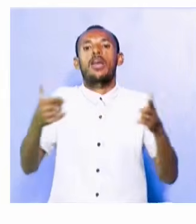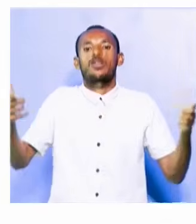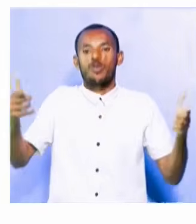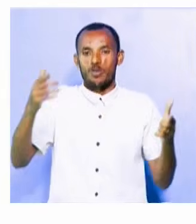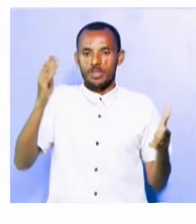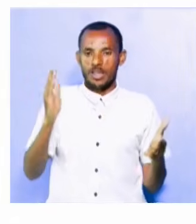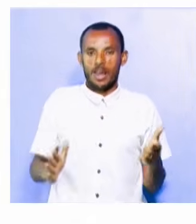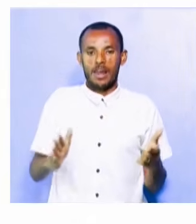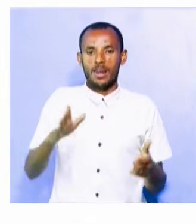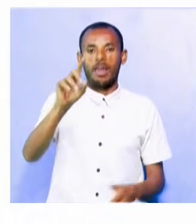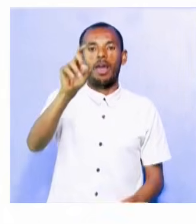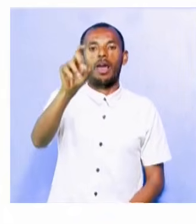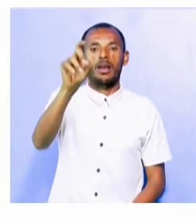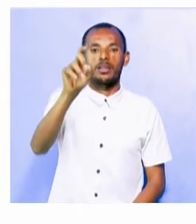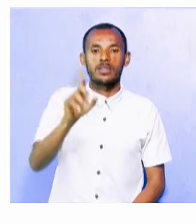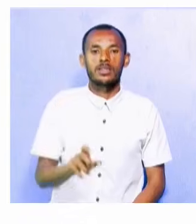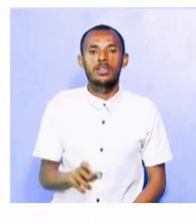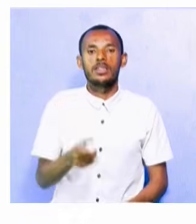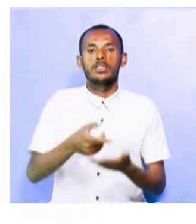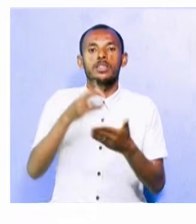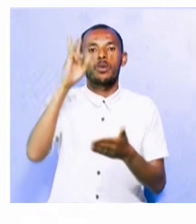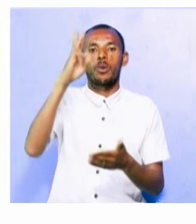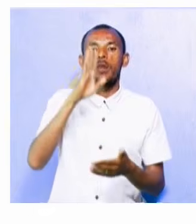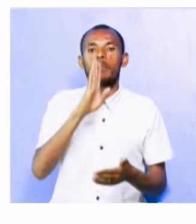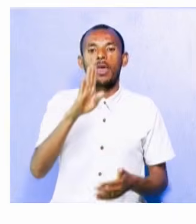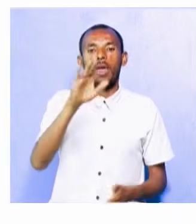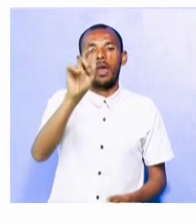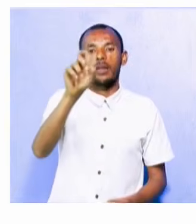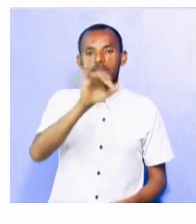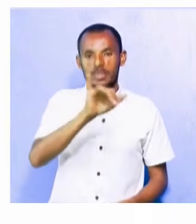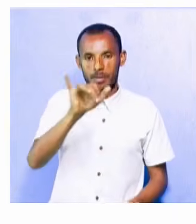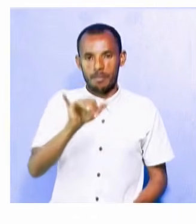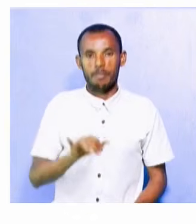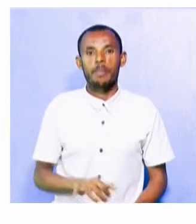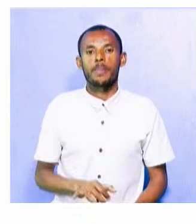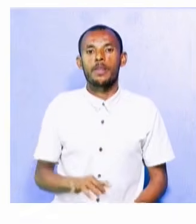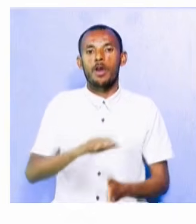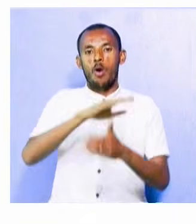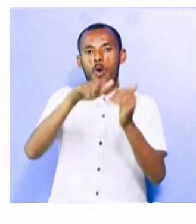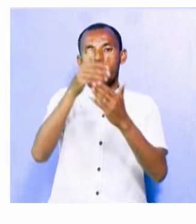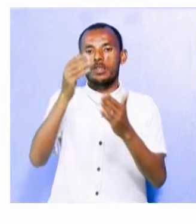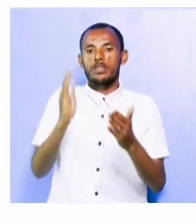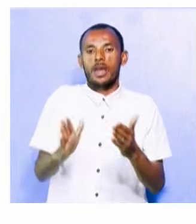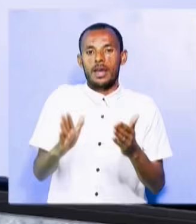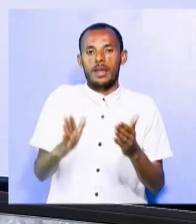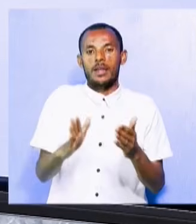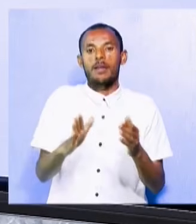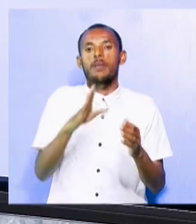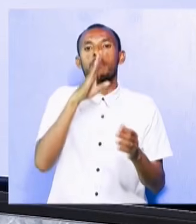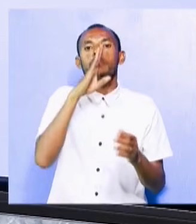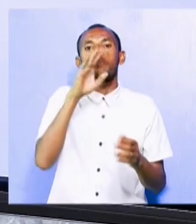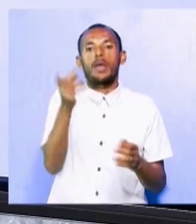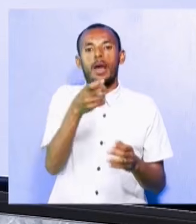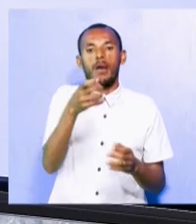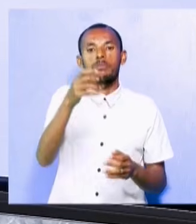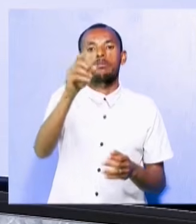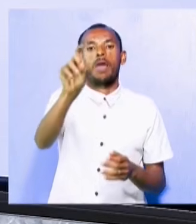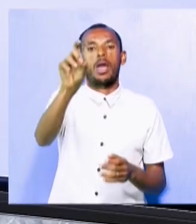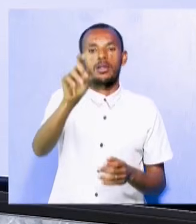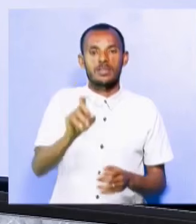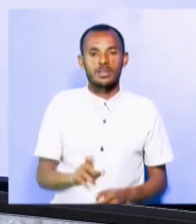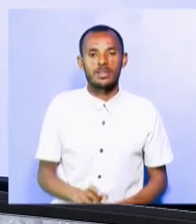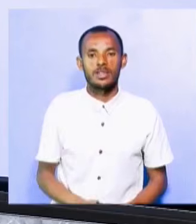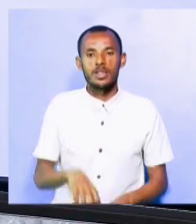is x, so this will be x, all the sides becomes x. Okay,